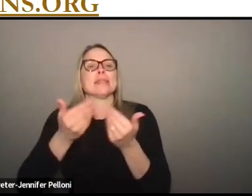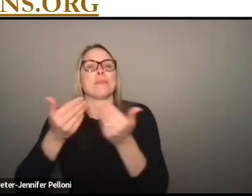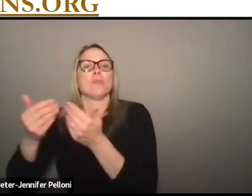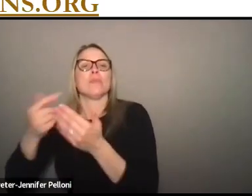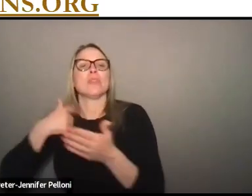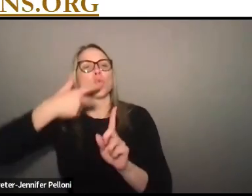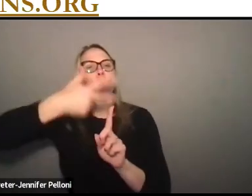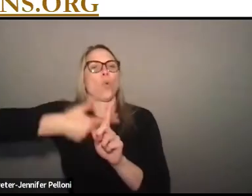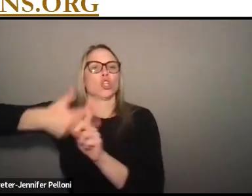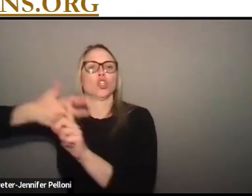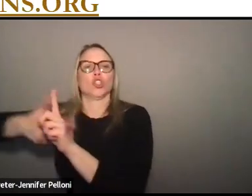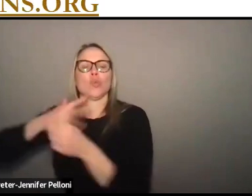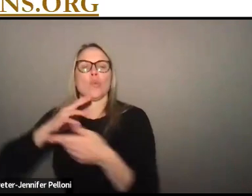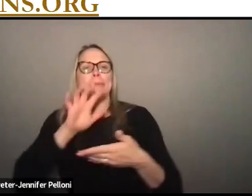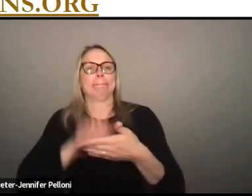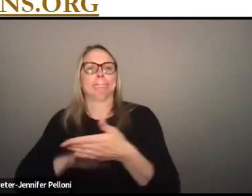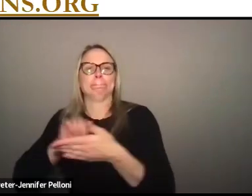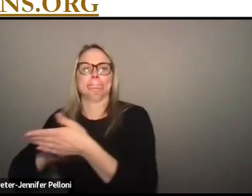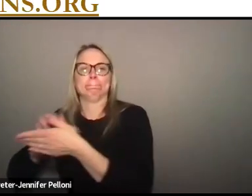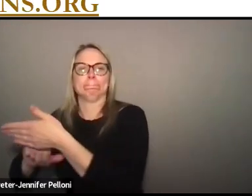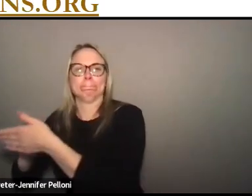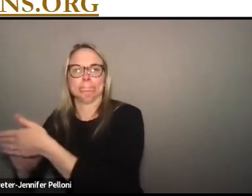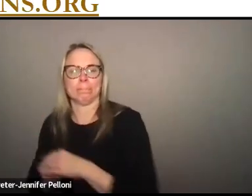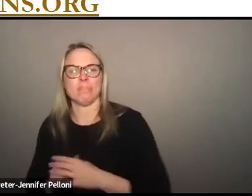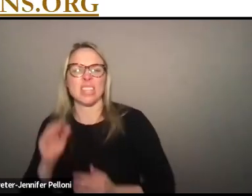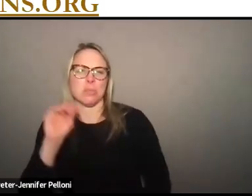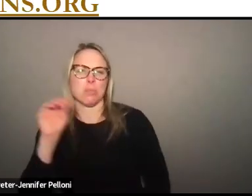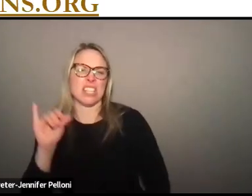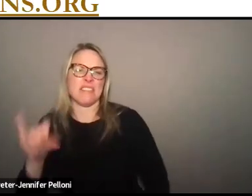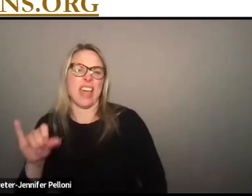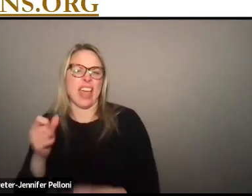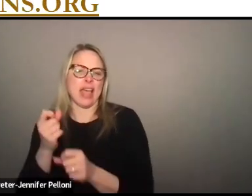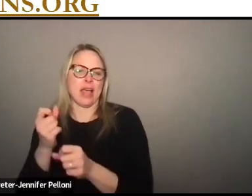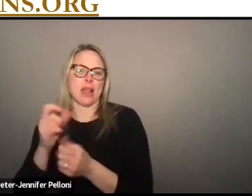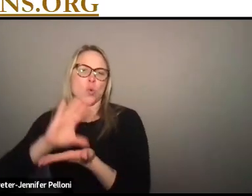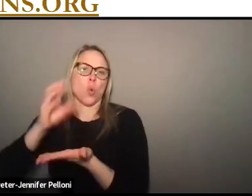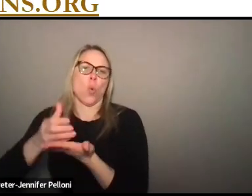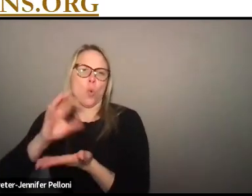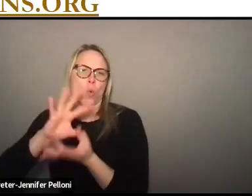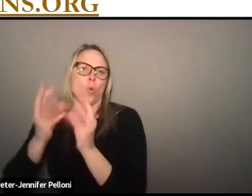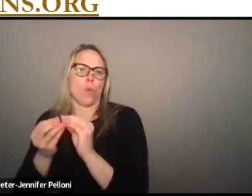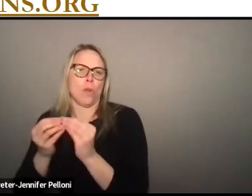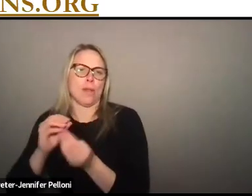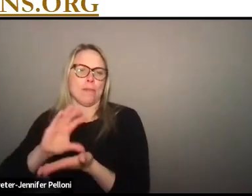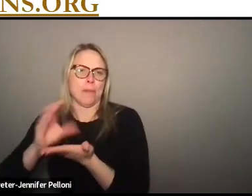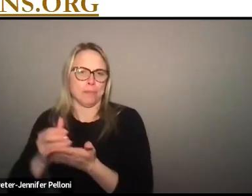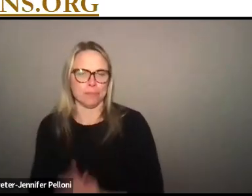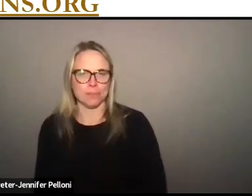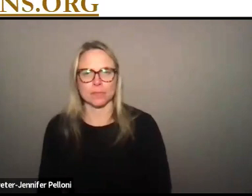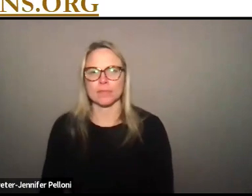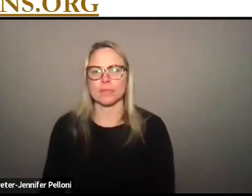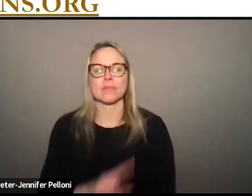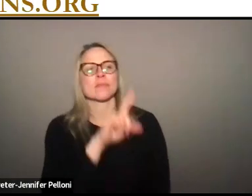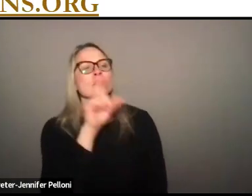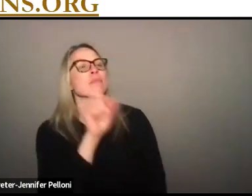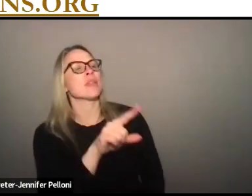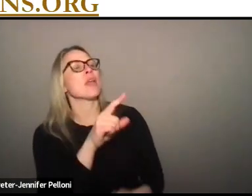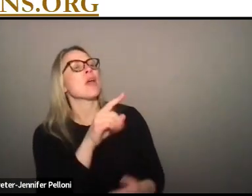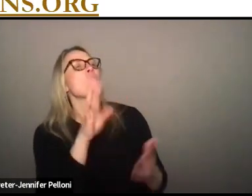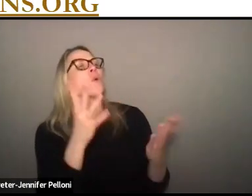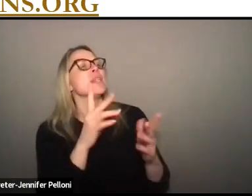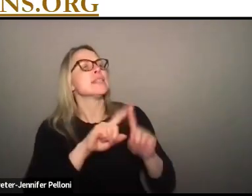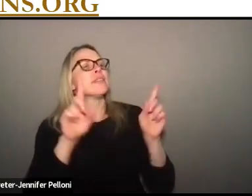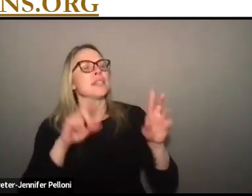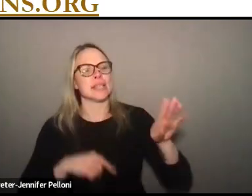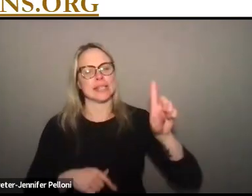Okay, thank you so much. Um, and then another question is, what is the difference between a disability trust